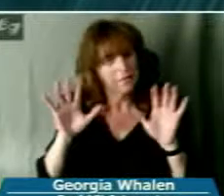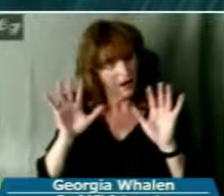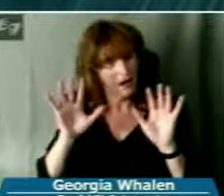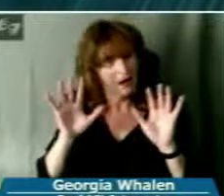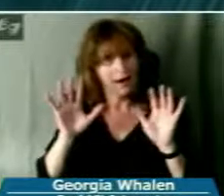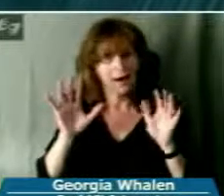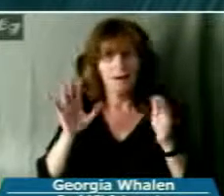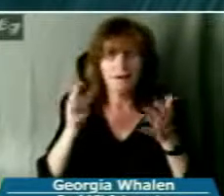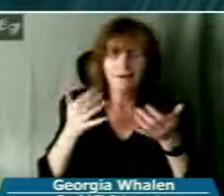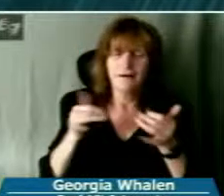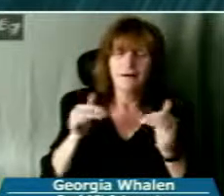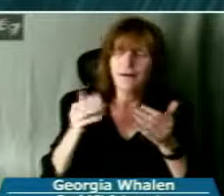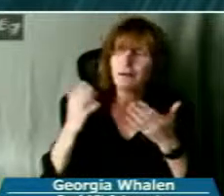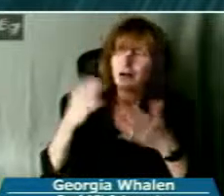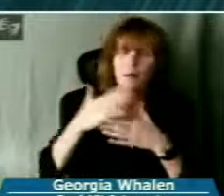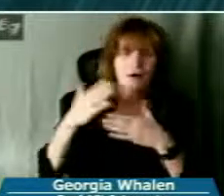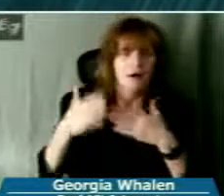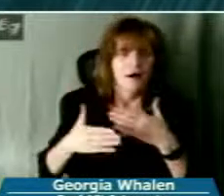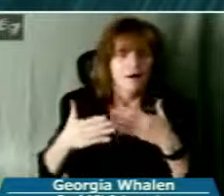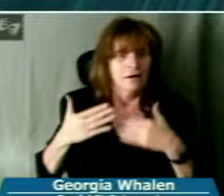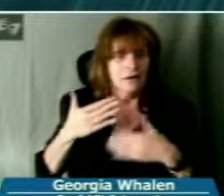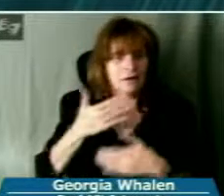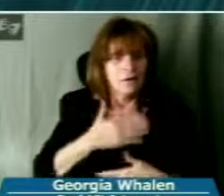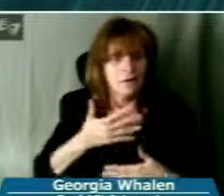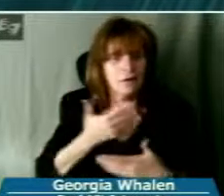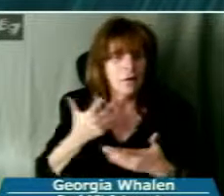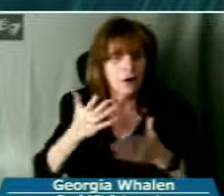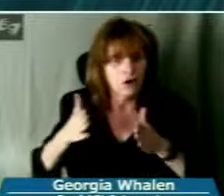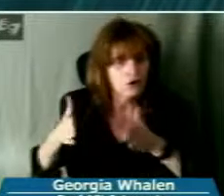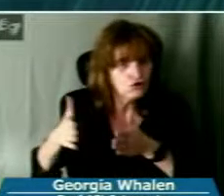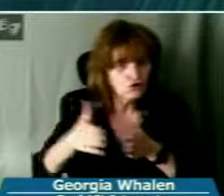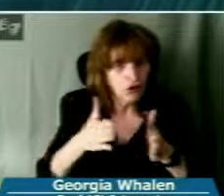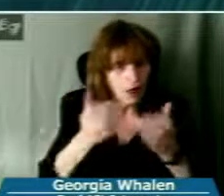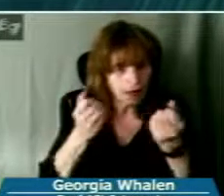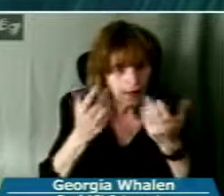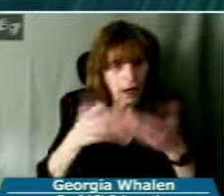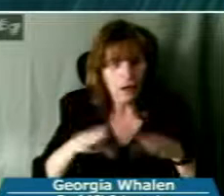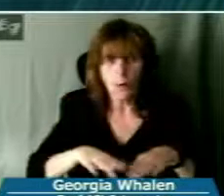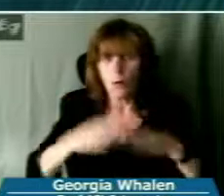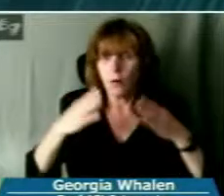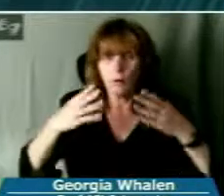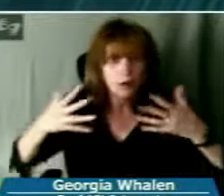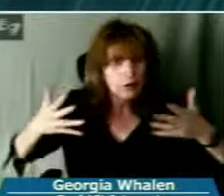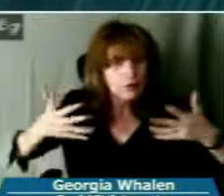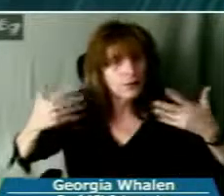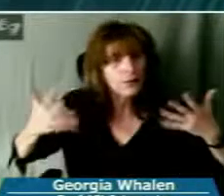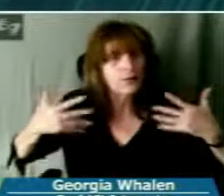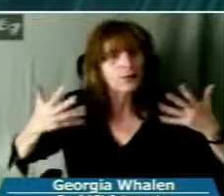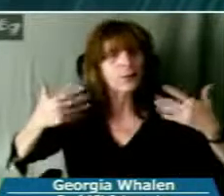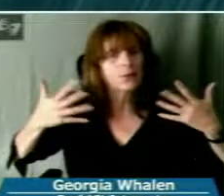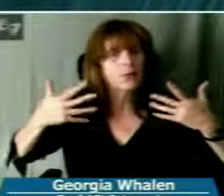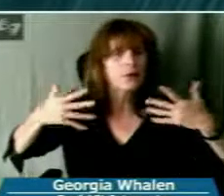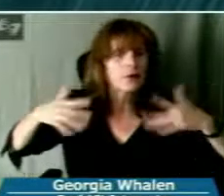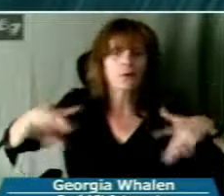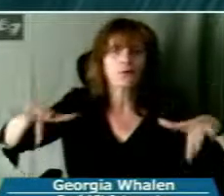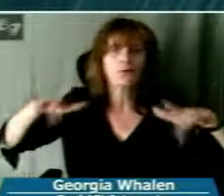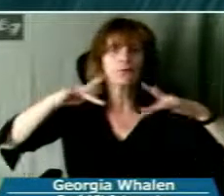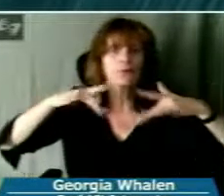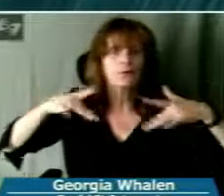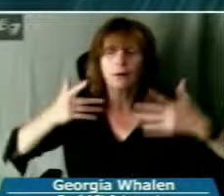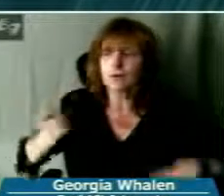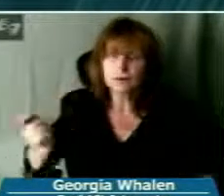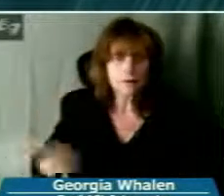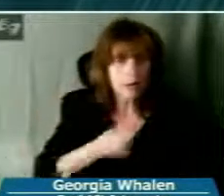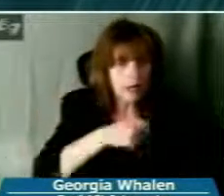weekend. There are lots of trails open, lots of spaces where you can now get to and go to. Tennis is available, golf